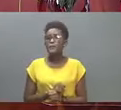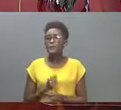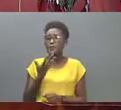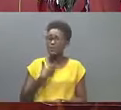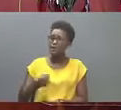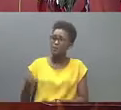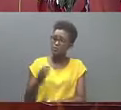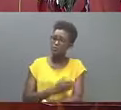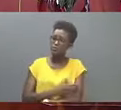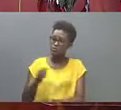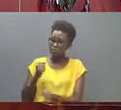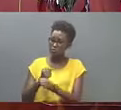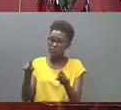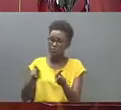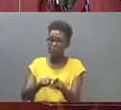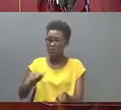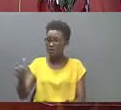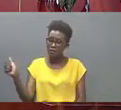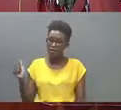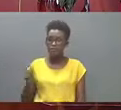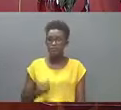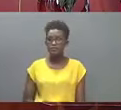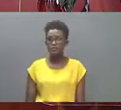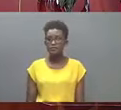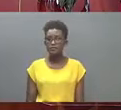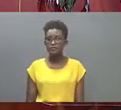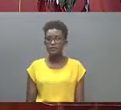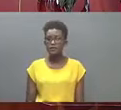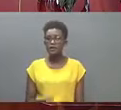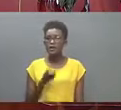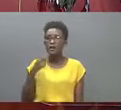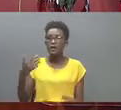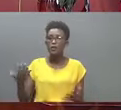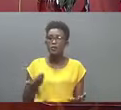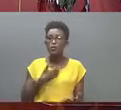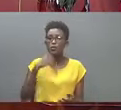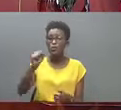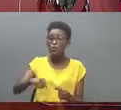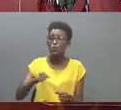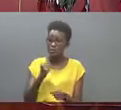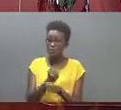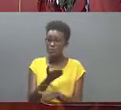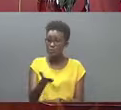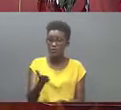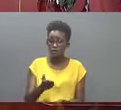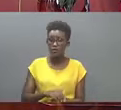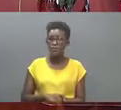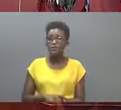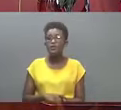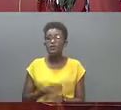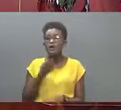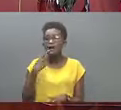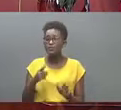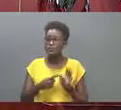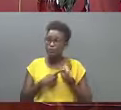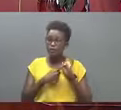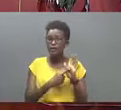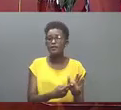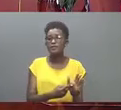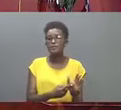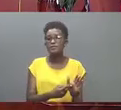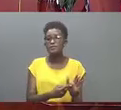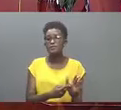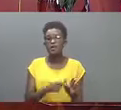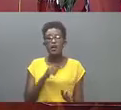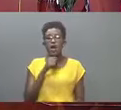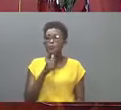do like another. And I've been able to do this and to demonstrate I am